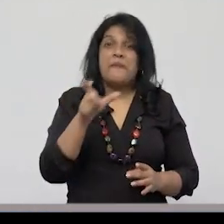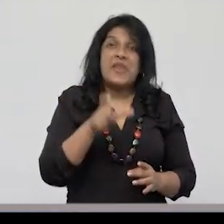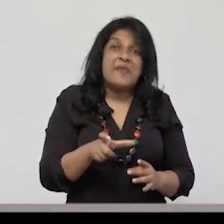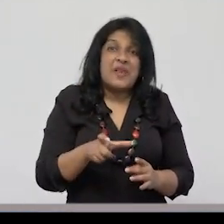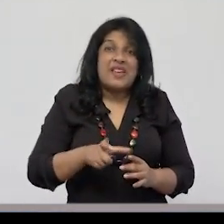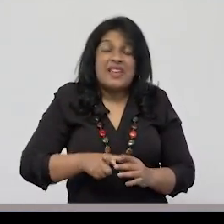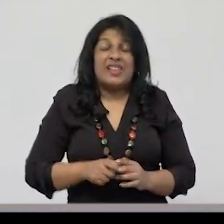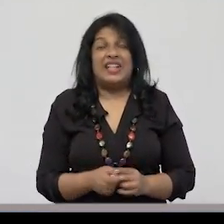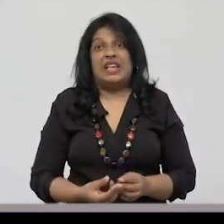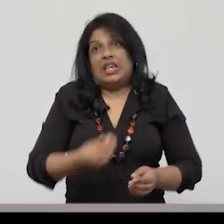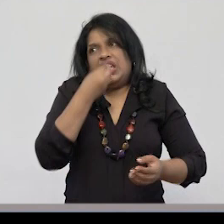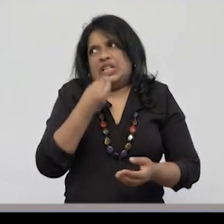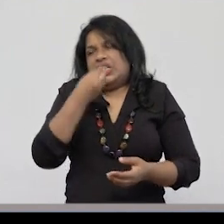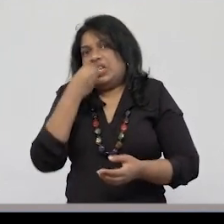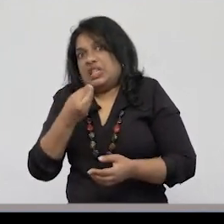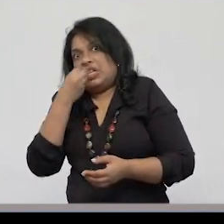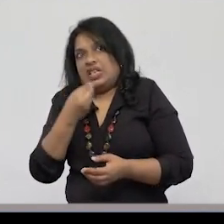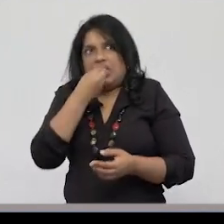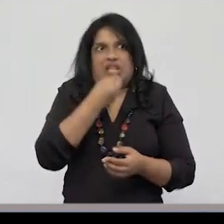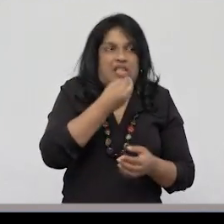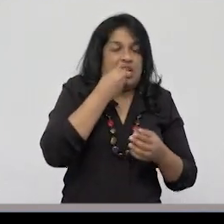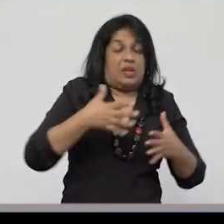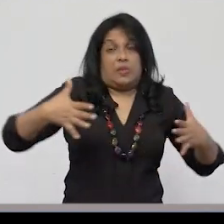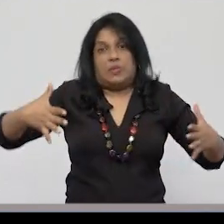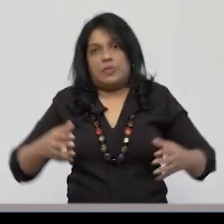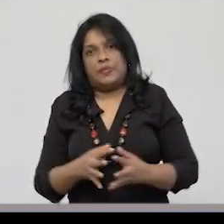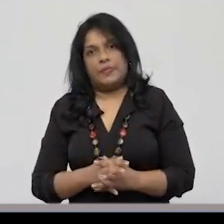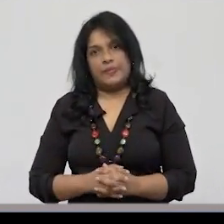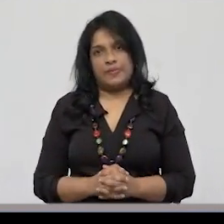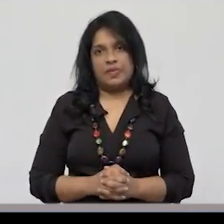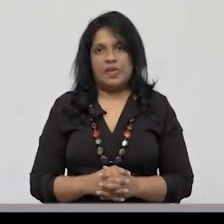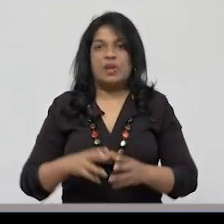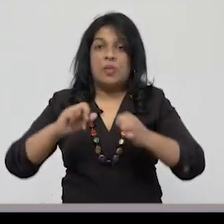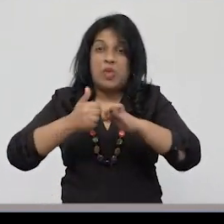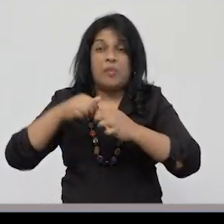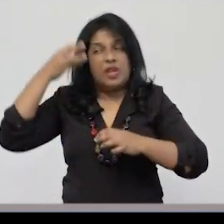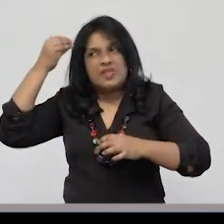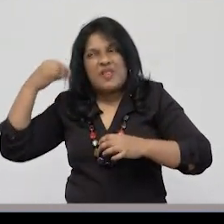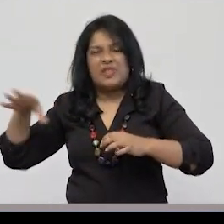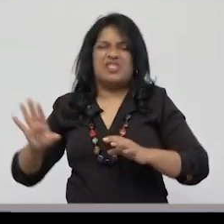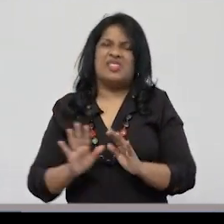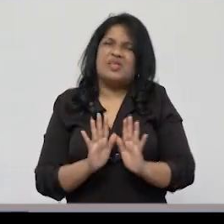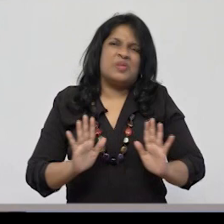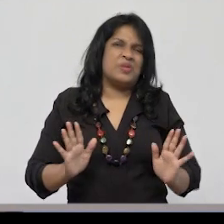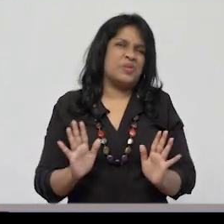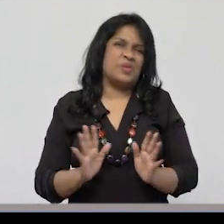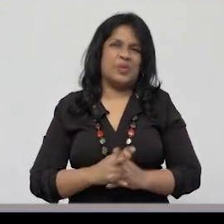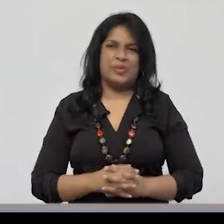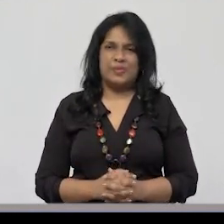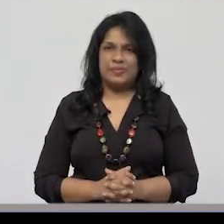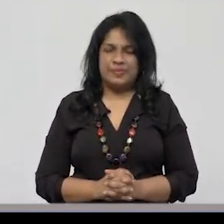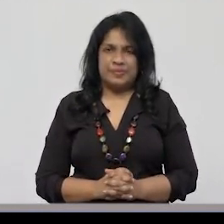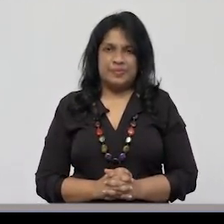sex. Some then go a step further into drugs. But most people, to get away from the